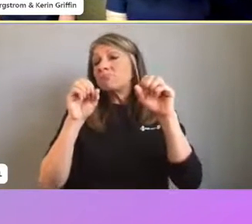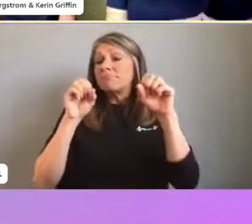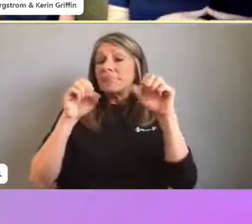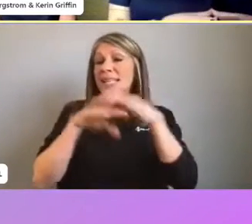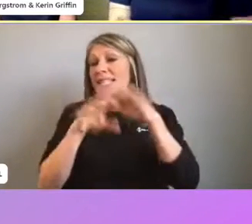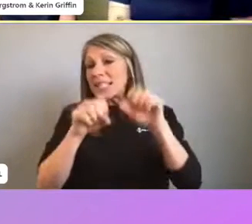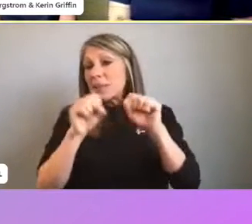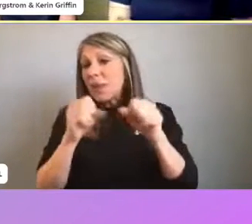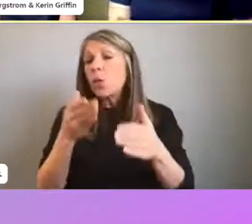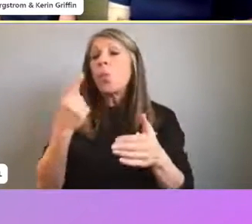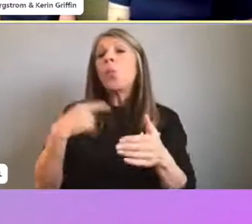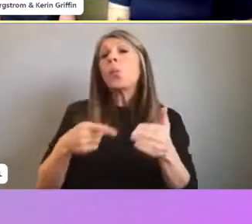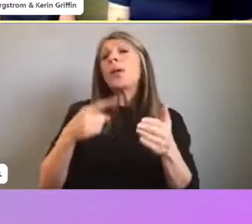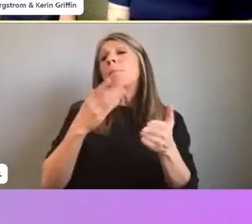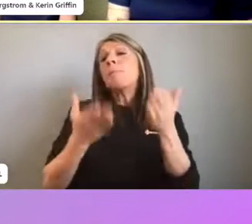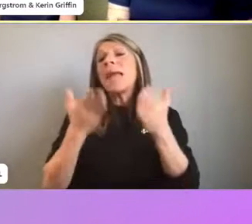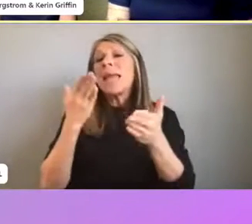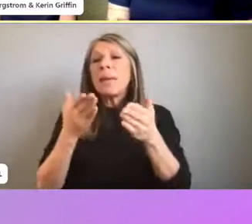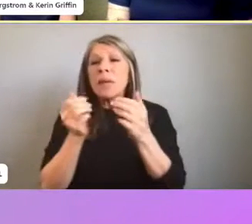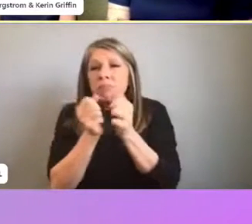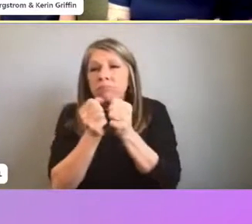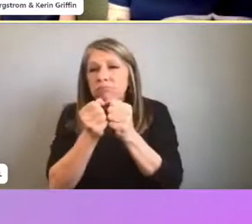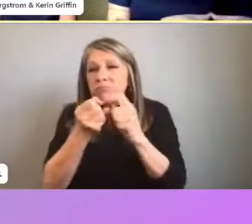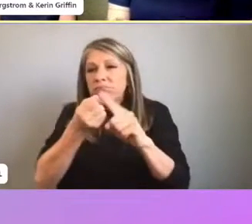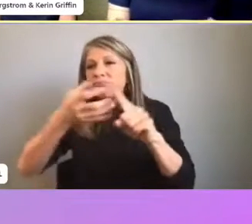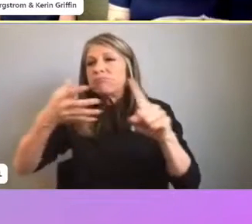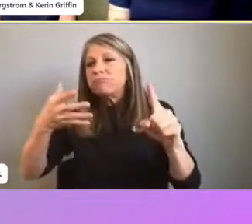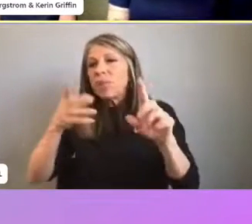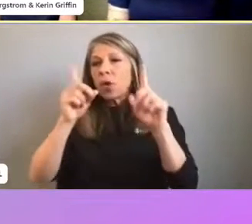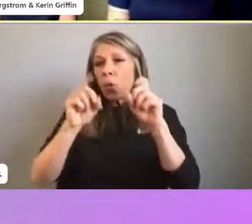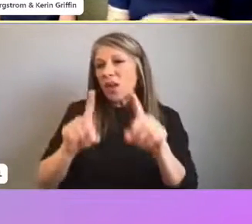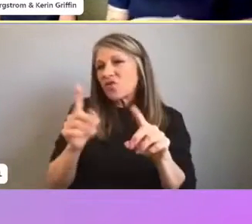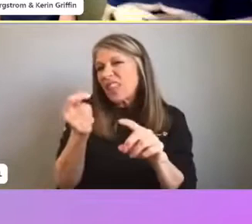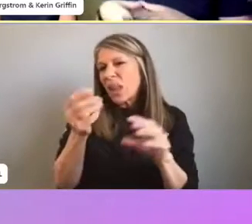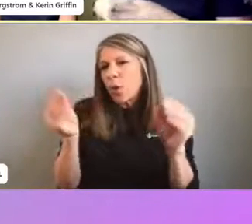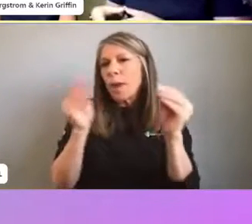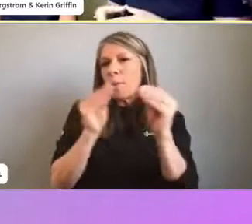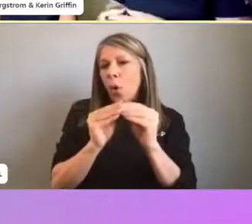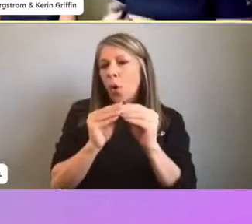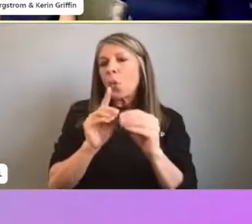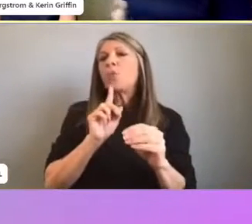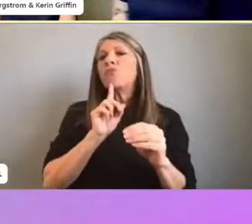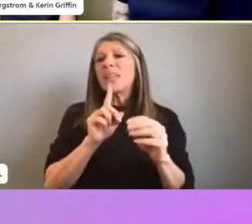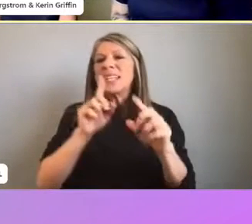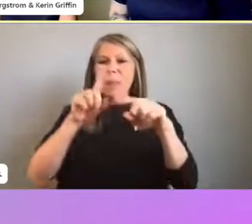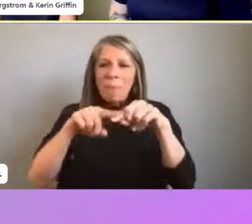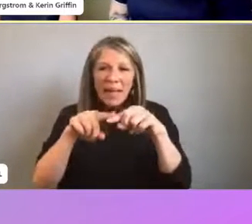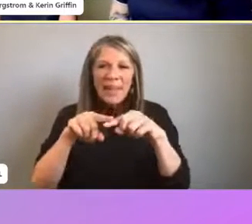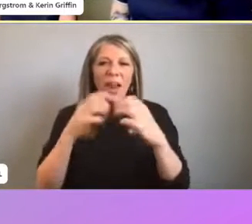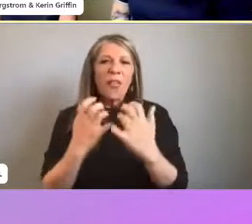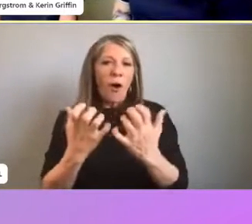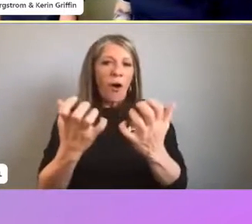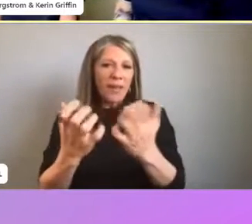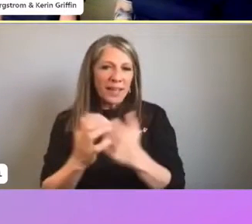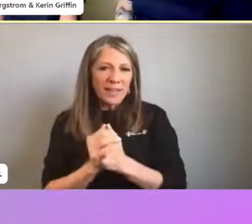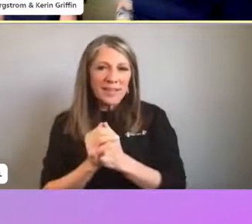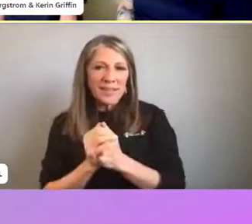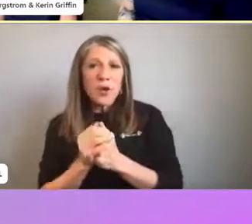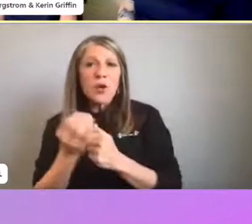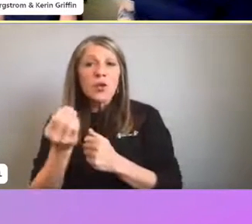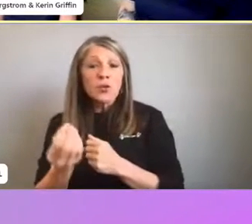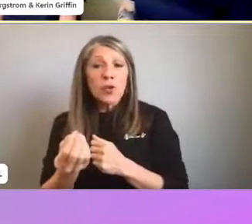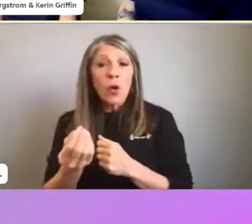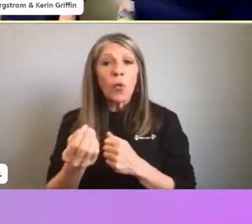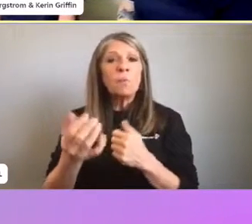we may broaden those questions a little bit more. So we really tailored it to our audience. So in other words,